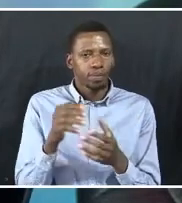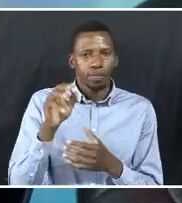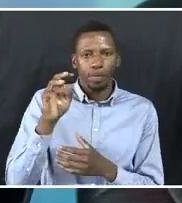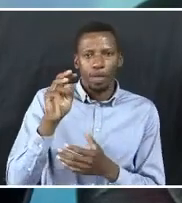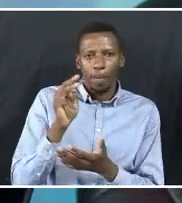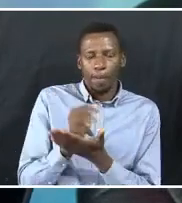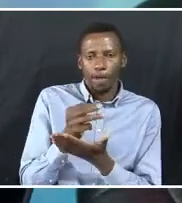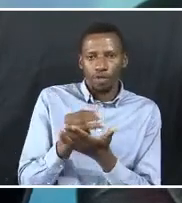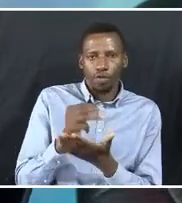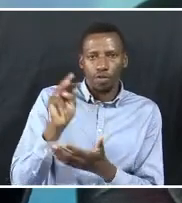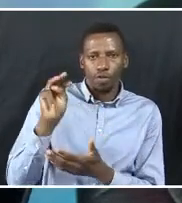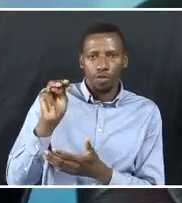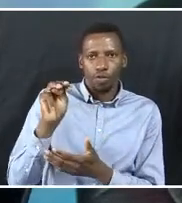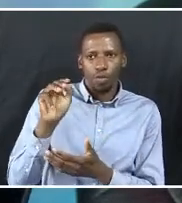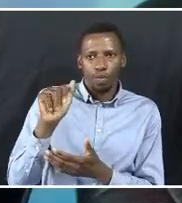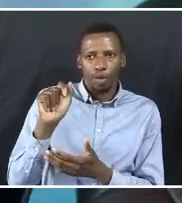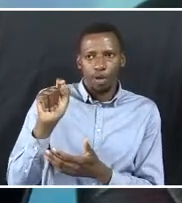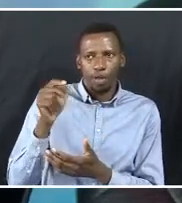Matthew 4:23.